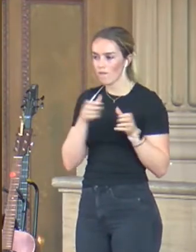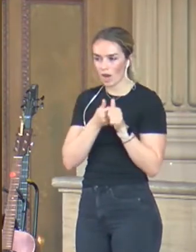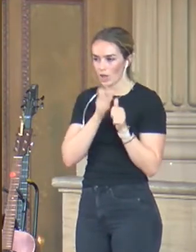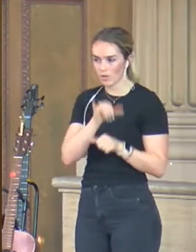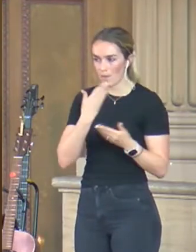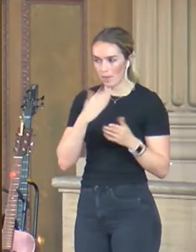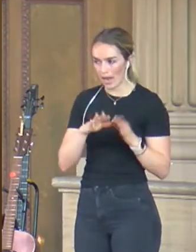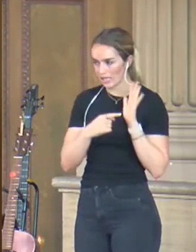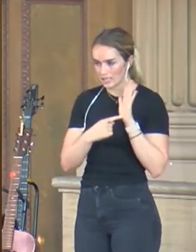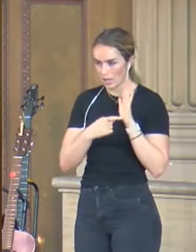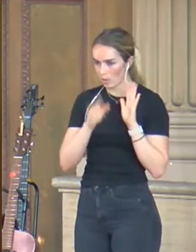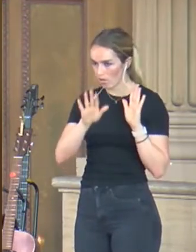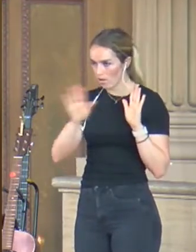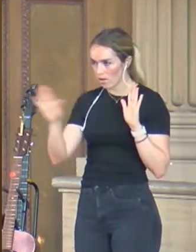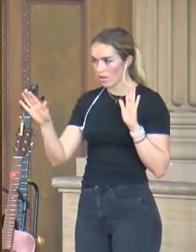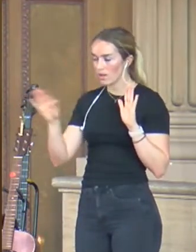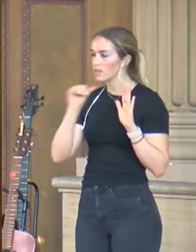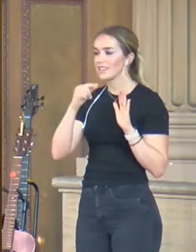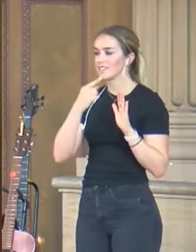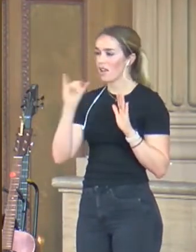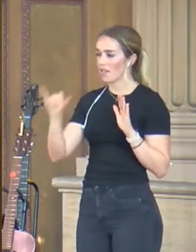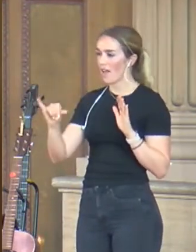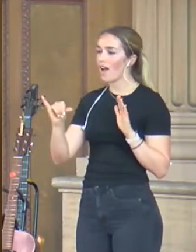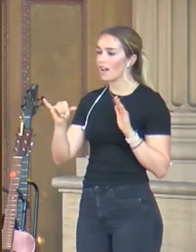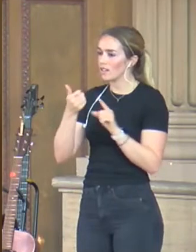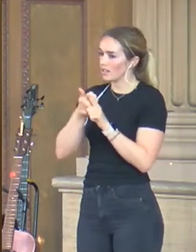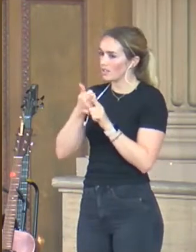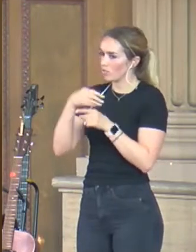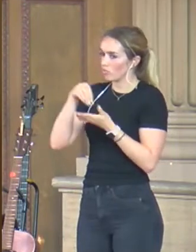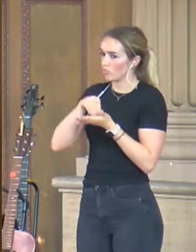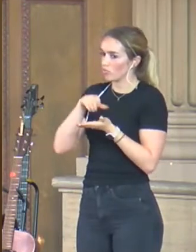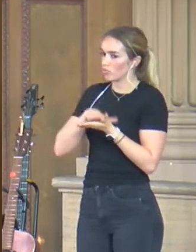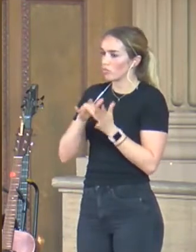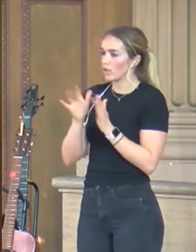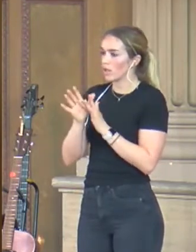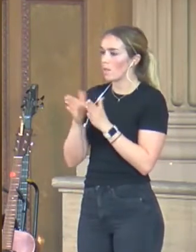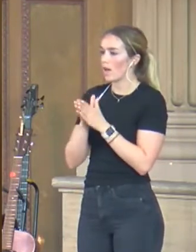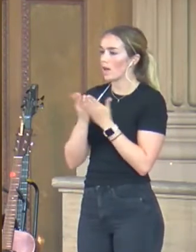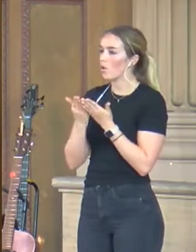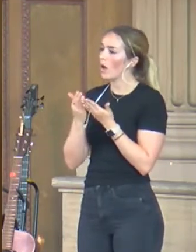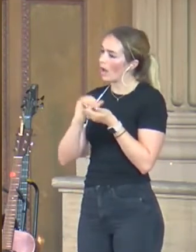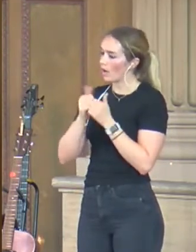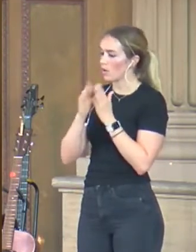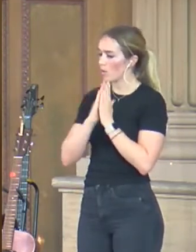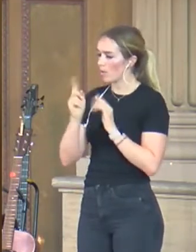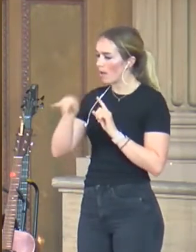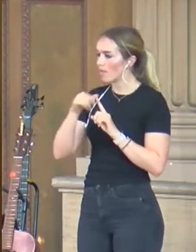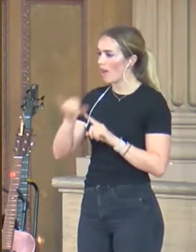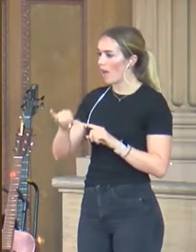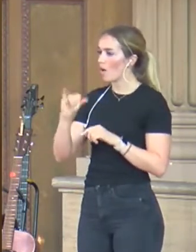a bad example. Like, there aren't brackets around this psalm. It's in there. It's one of the prayers that we pray, one of the songs that we sing.